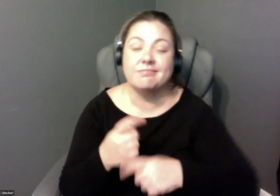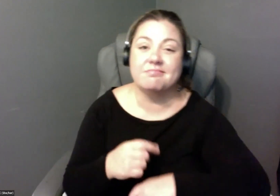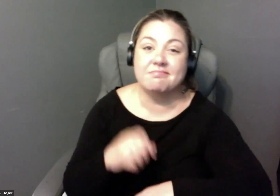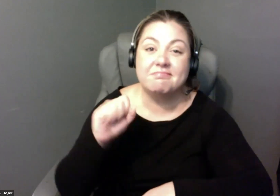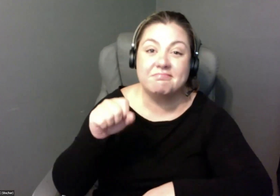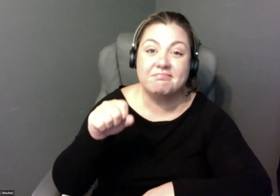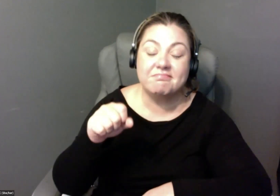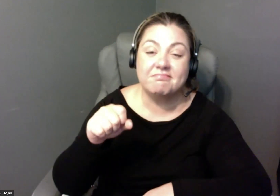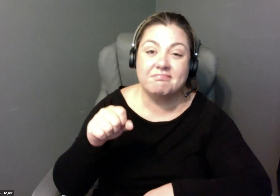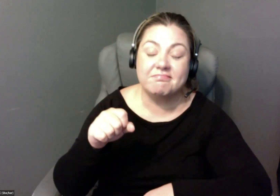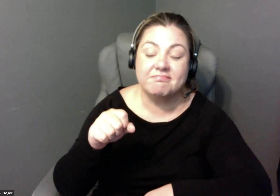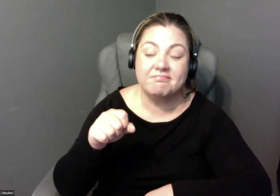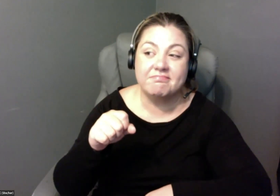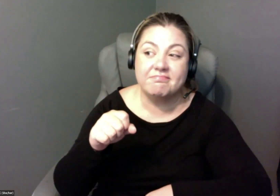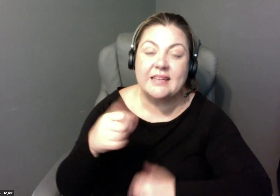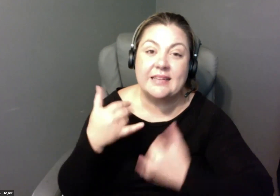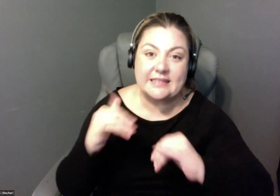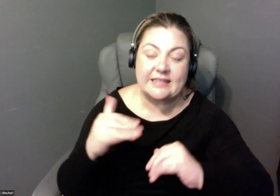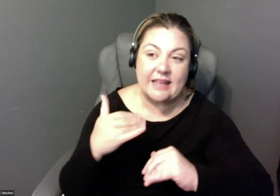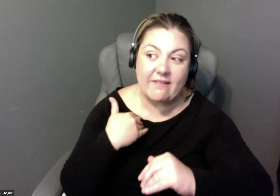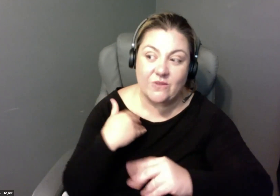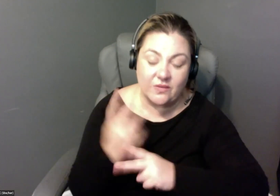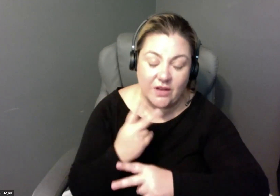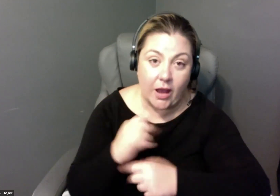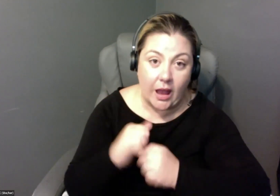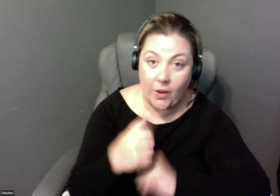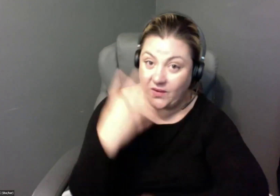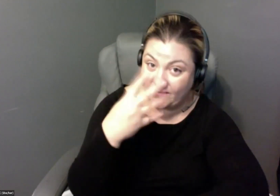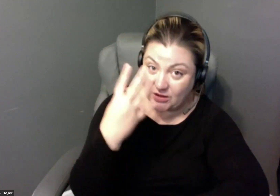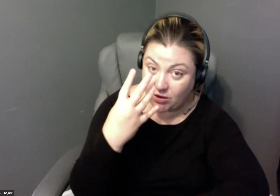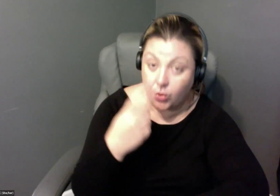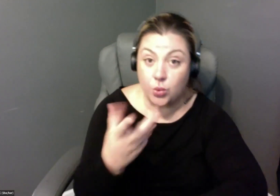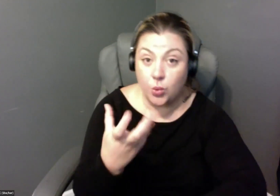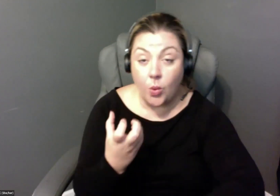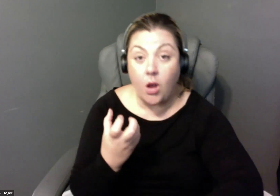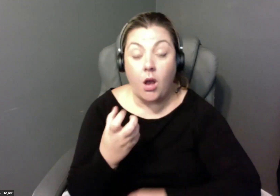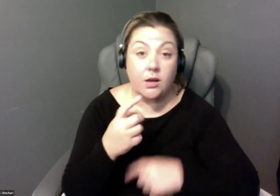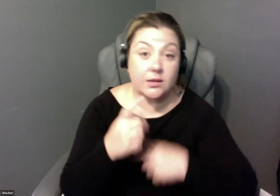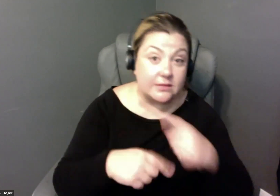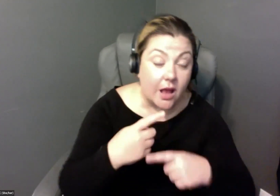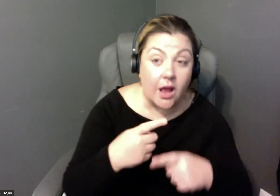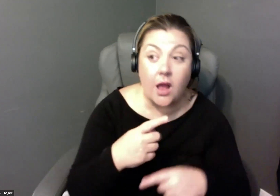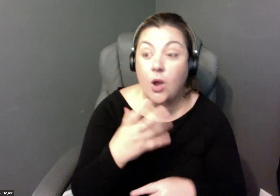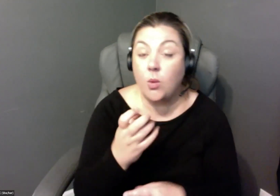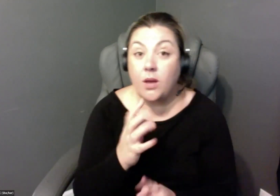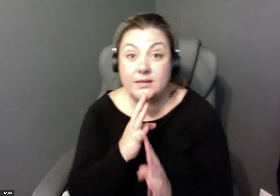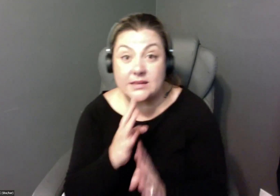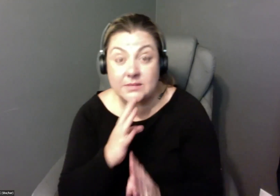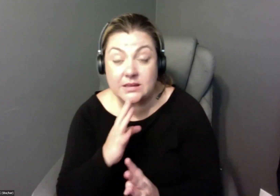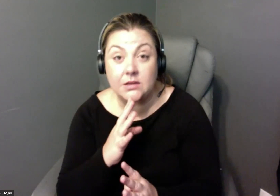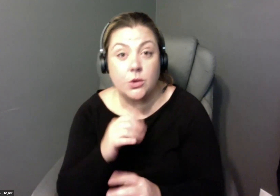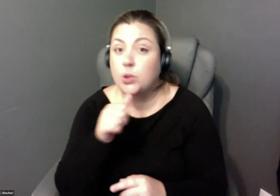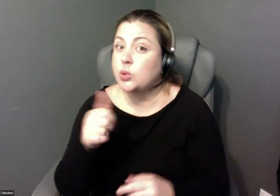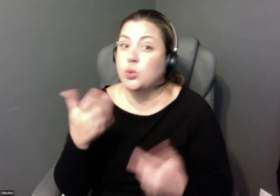in managing our video. So if you aren't comfortable using the chat or the Q&A,